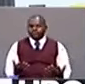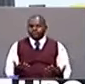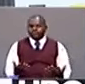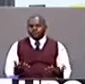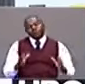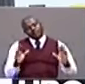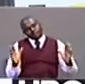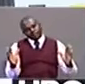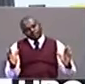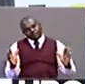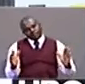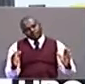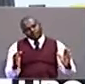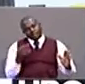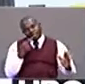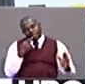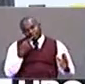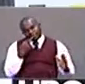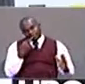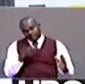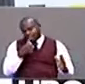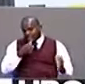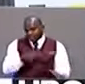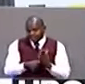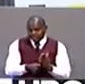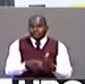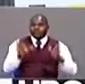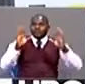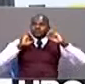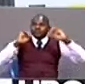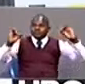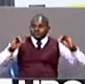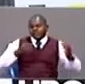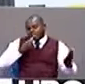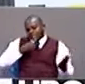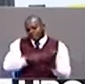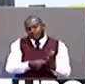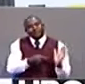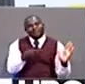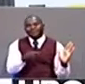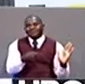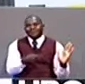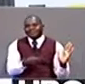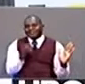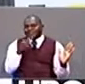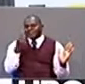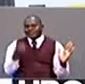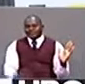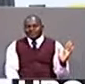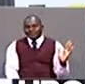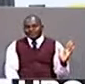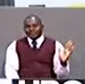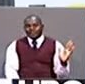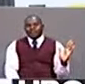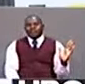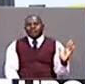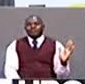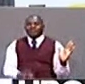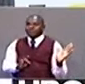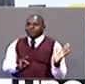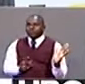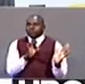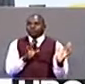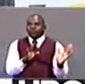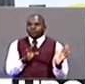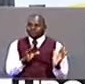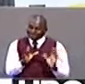And by the way, I've looked at the letter of the president. The president's letter does not say that they should be